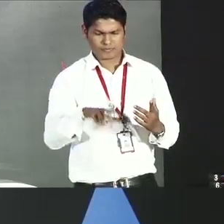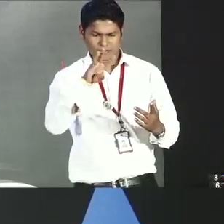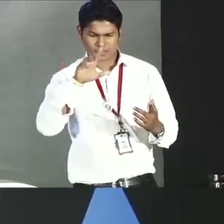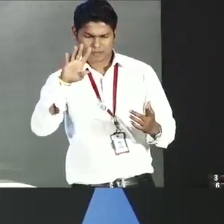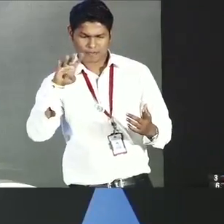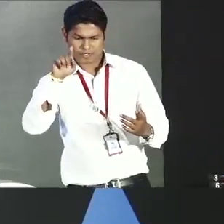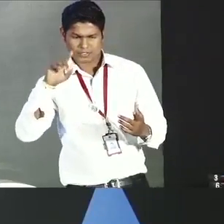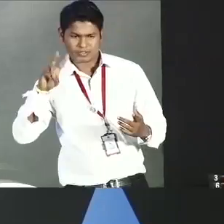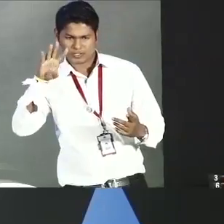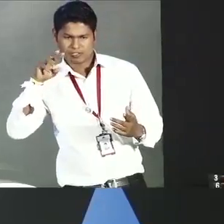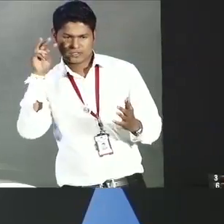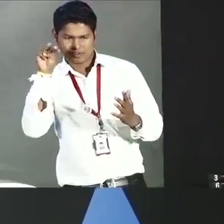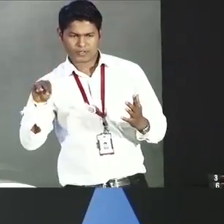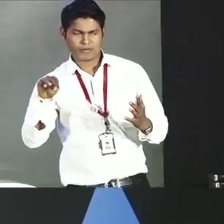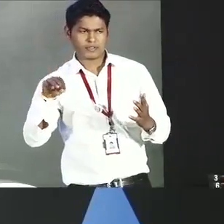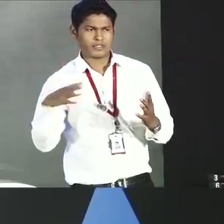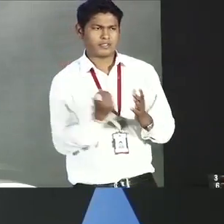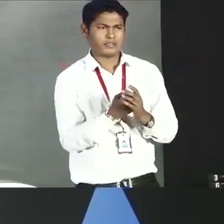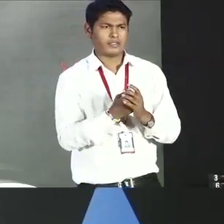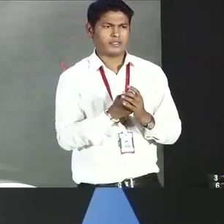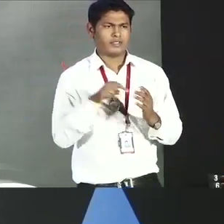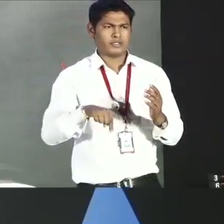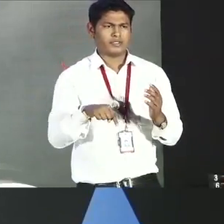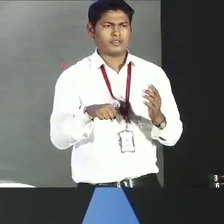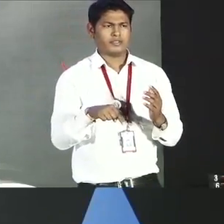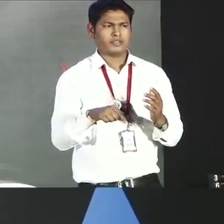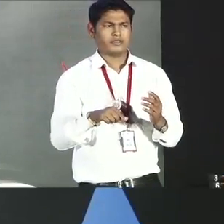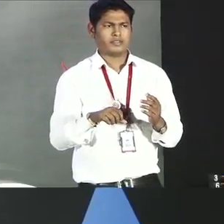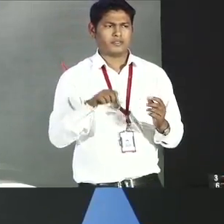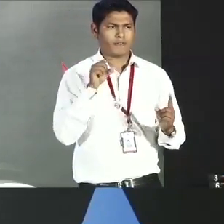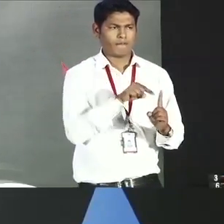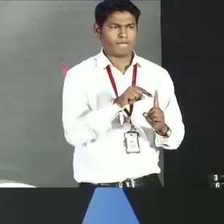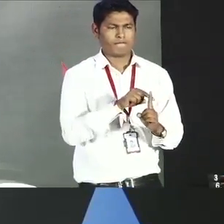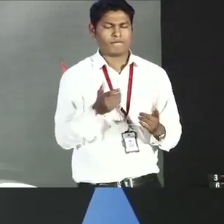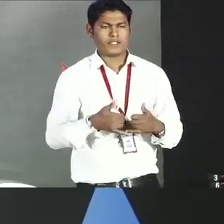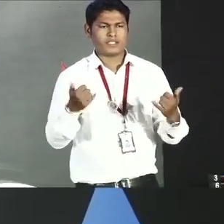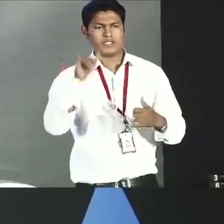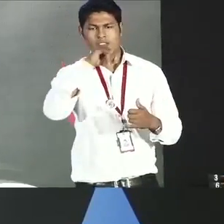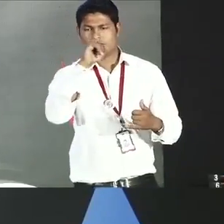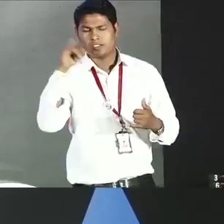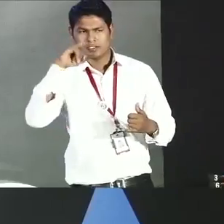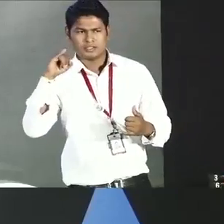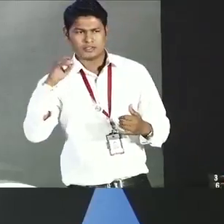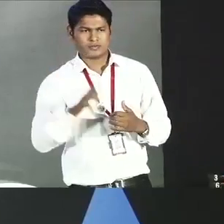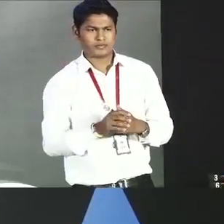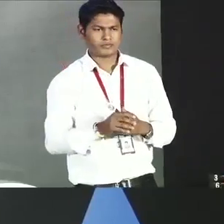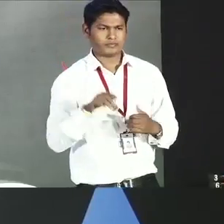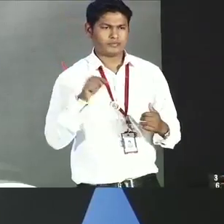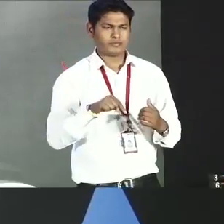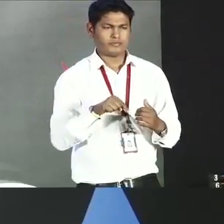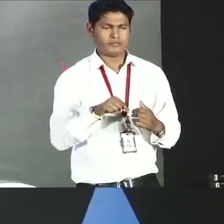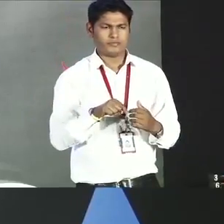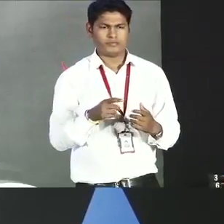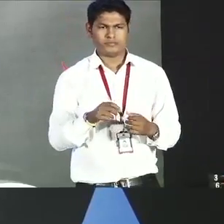330,000 children are going to be born in India this year, that means that at 1 in 66, that means one child is born